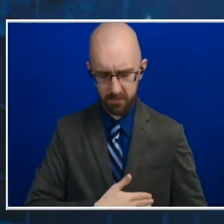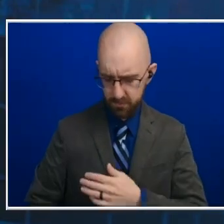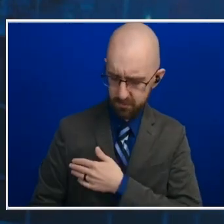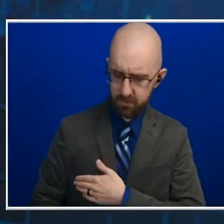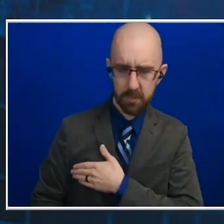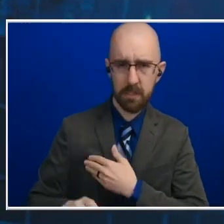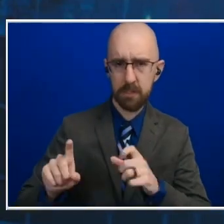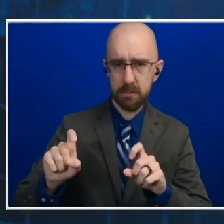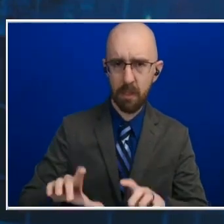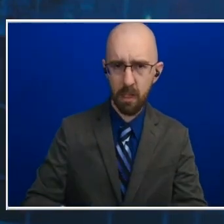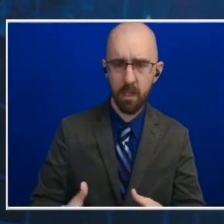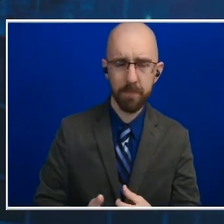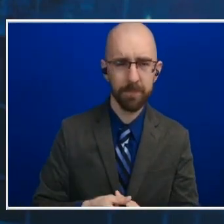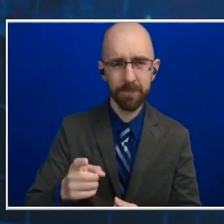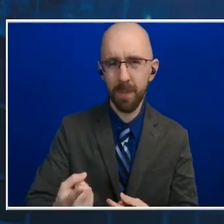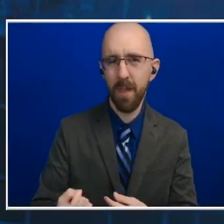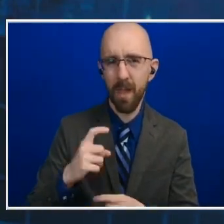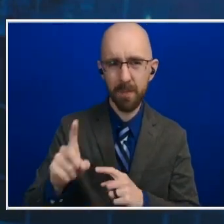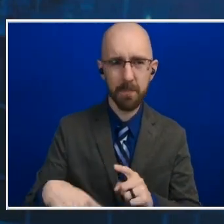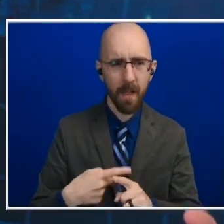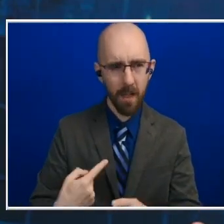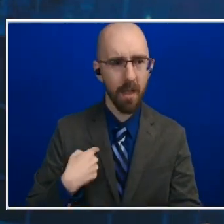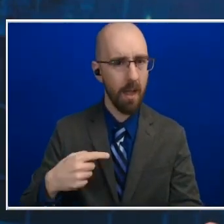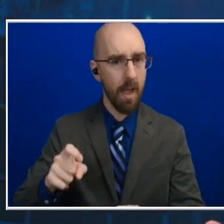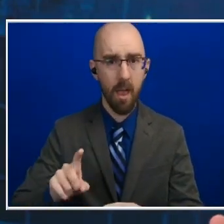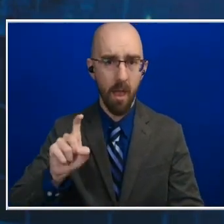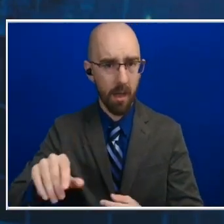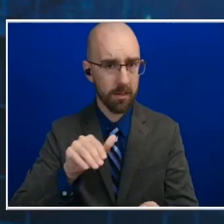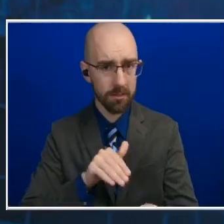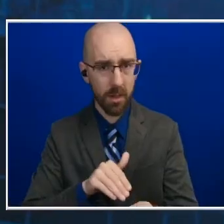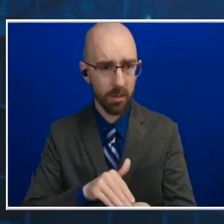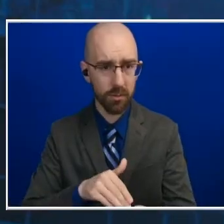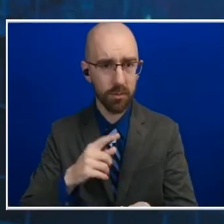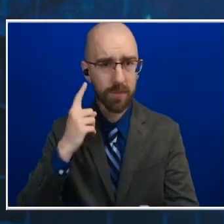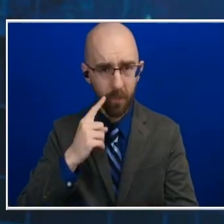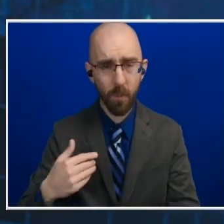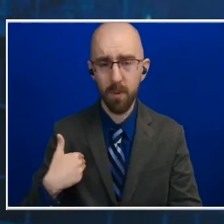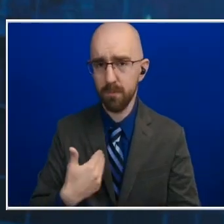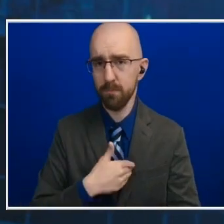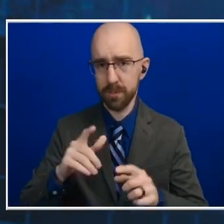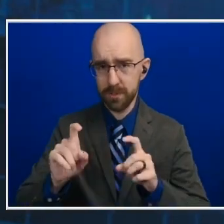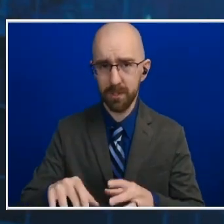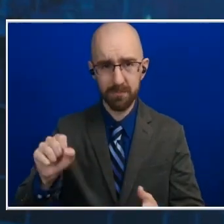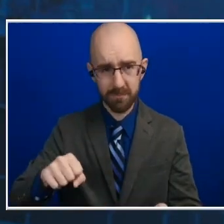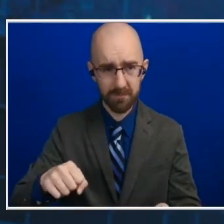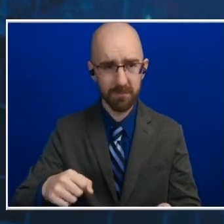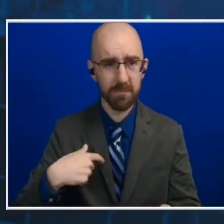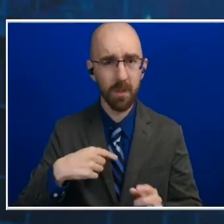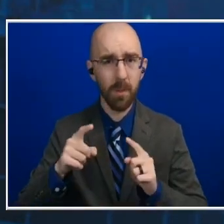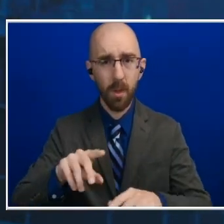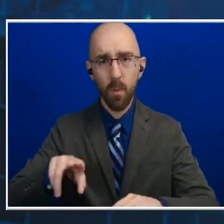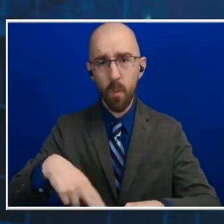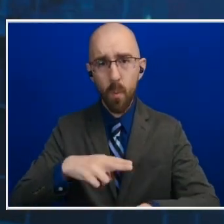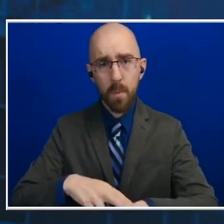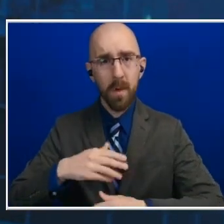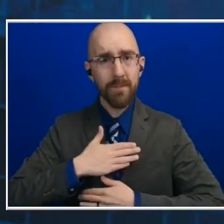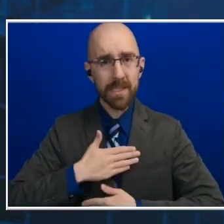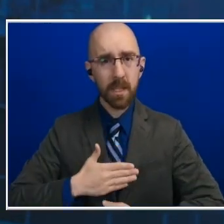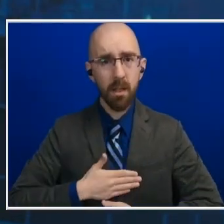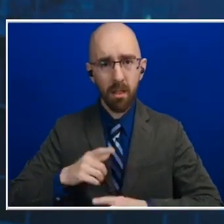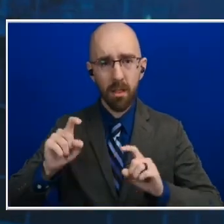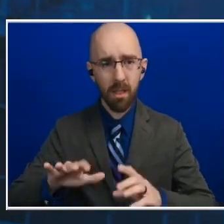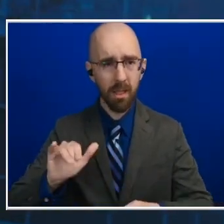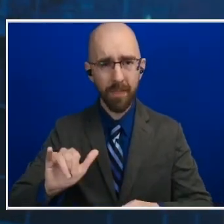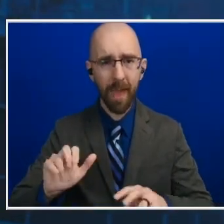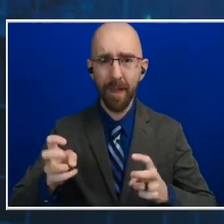You asked about, I had to ask my doctor for a breast exam. Well, yeah, because I went for a normal physical, and he was pretty much out the door. And then